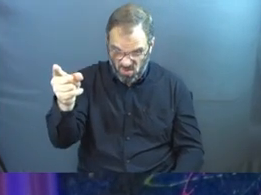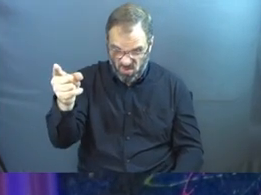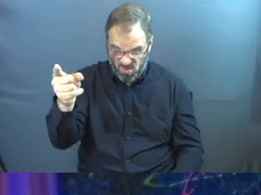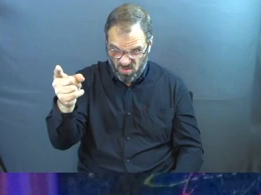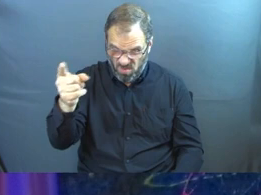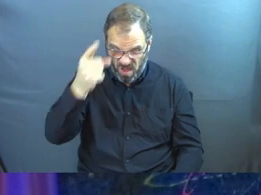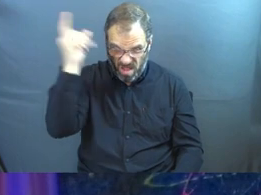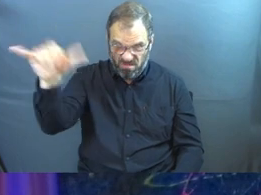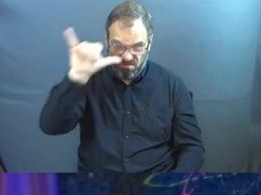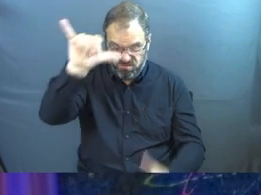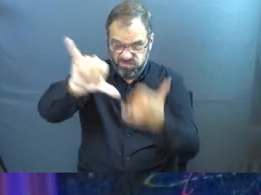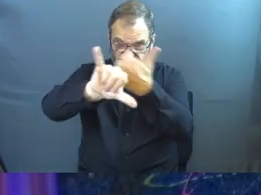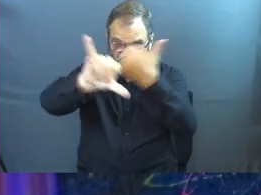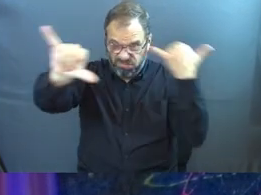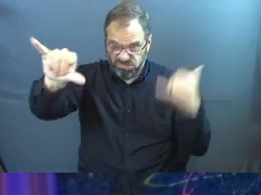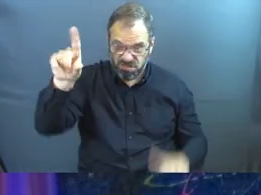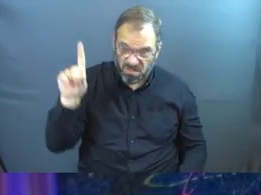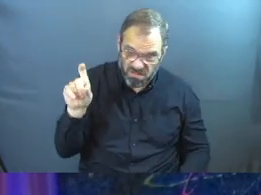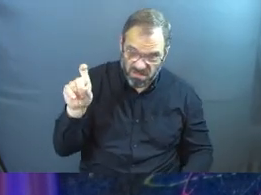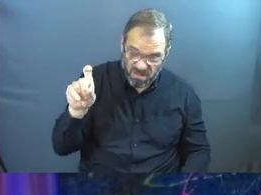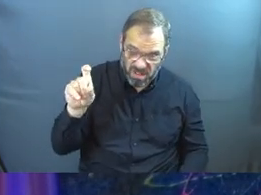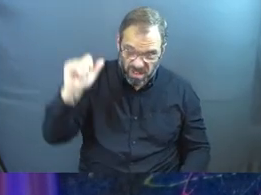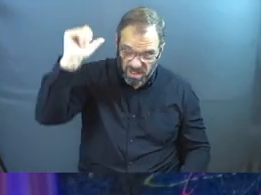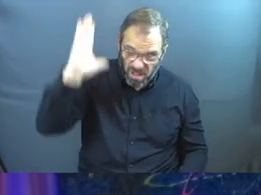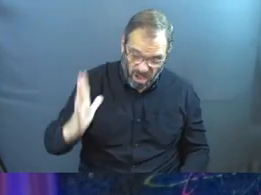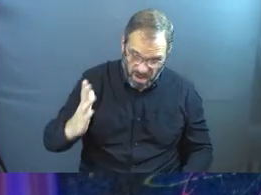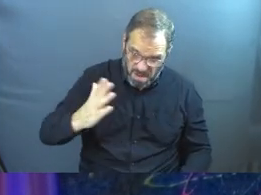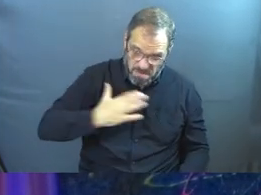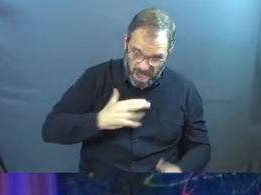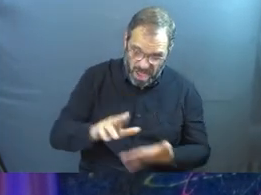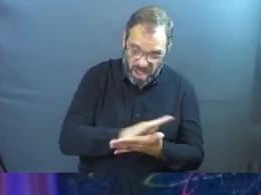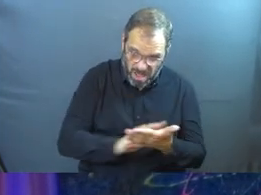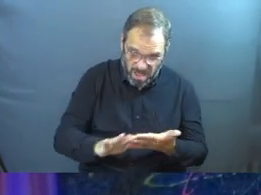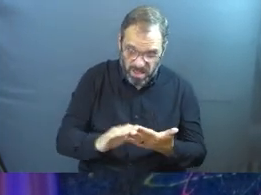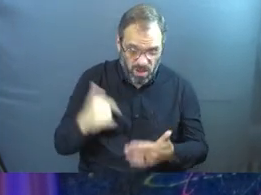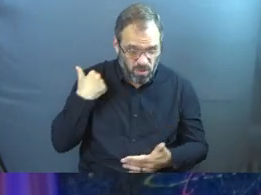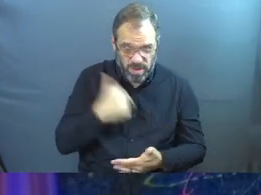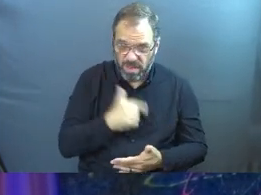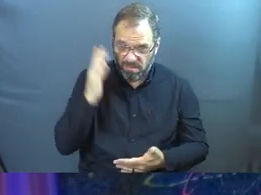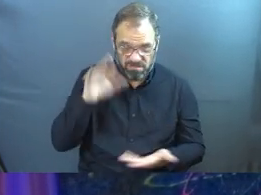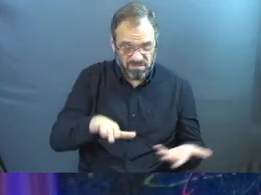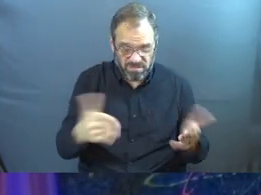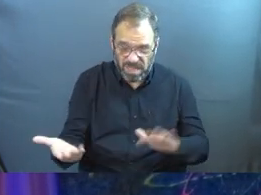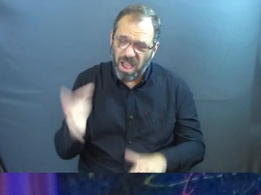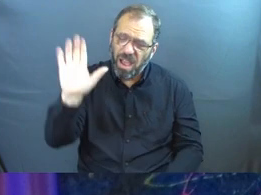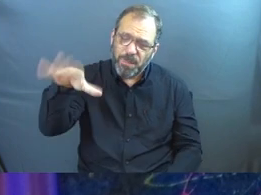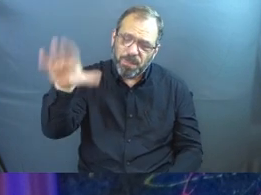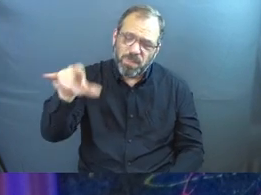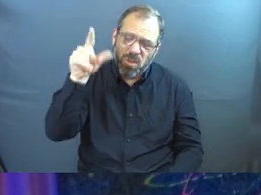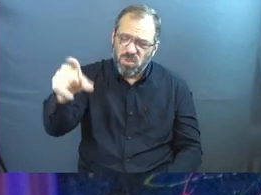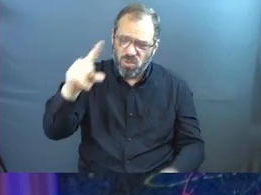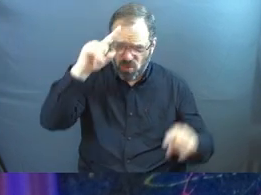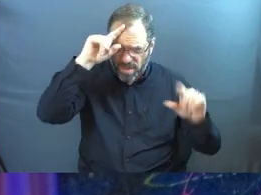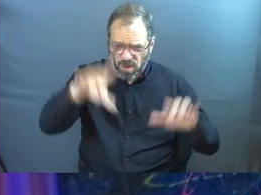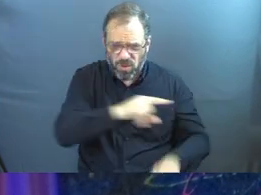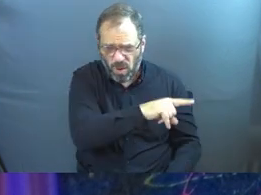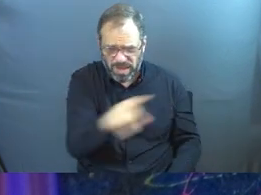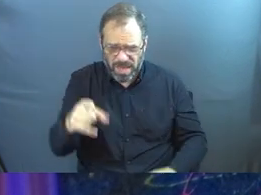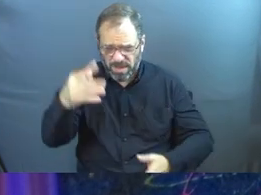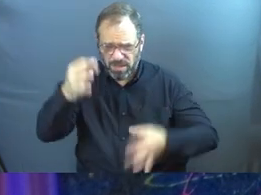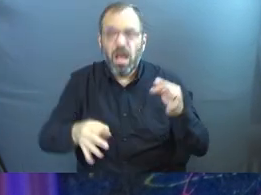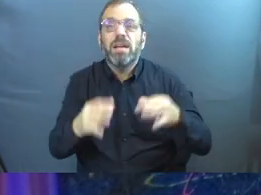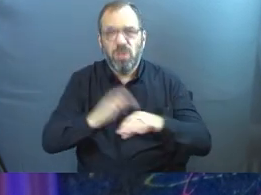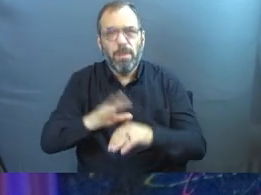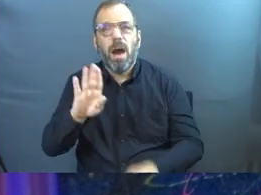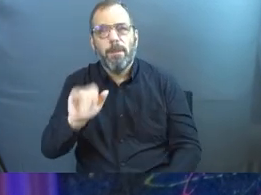from everlasting, O Lord my God, my Holy One? We shall not die. O Lord, you have ordained them as a judgment.